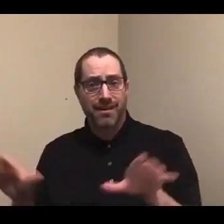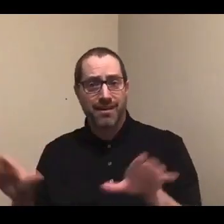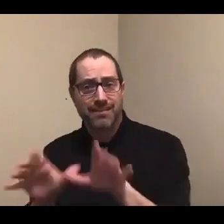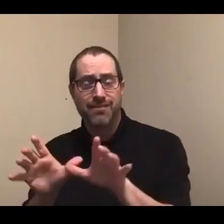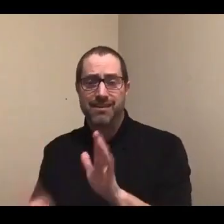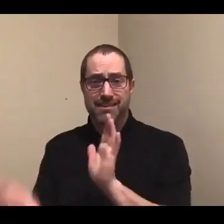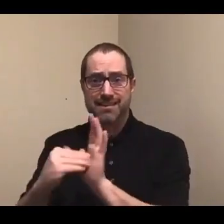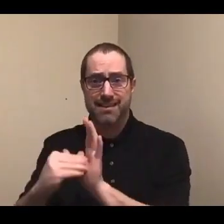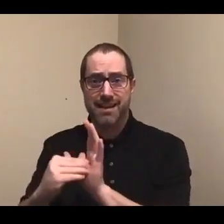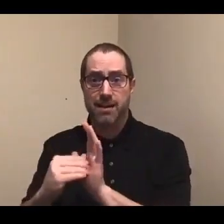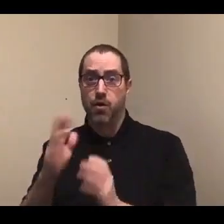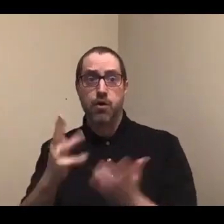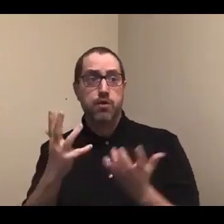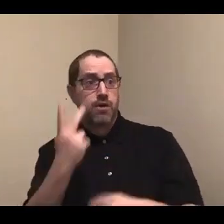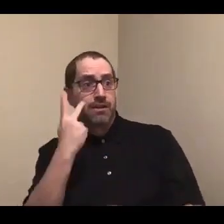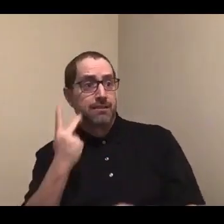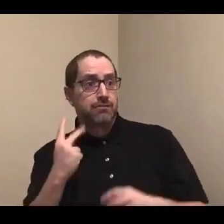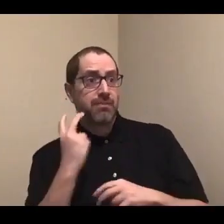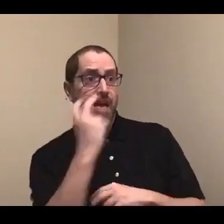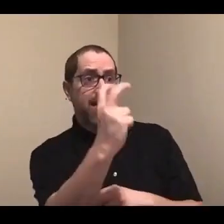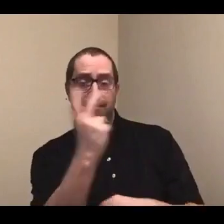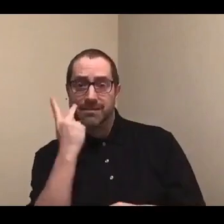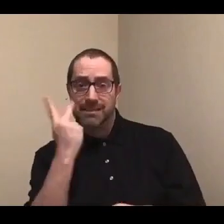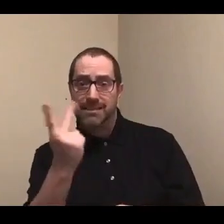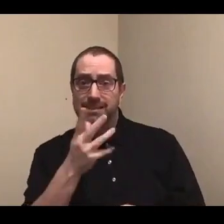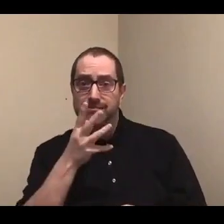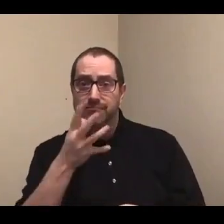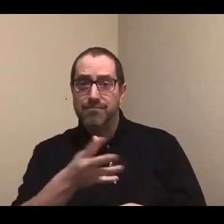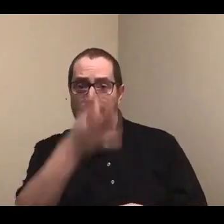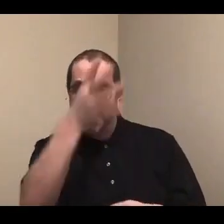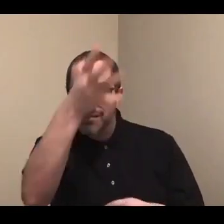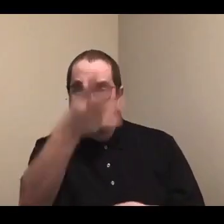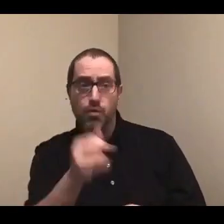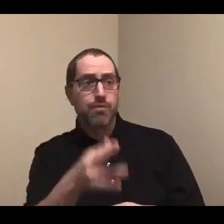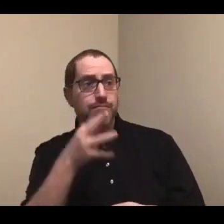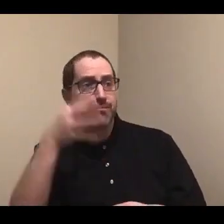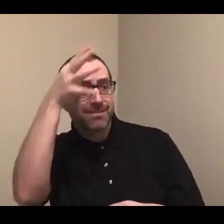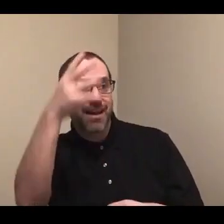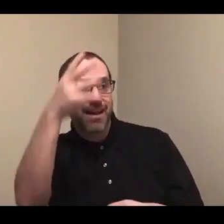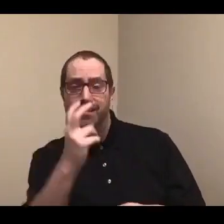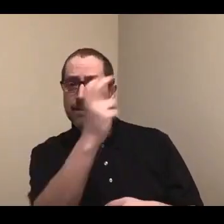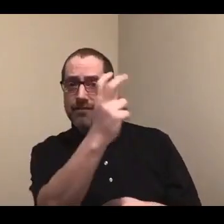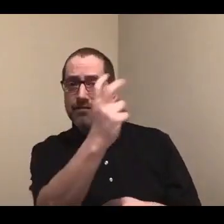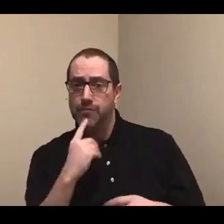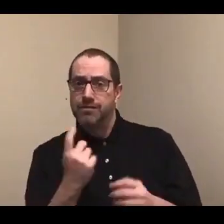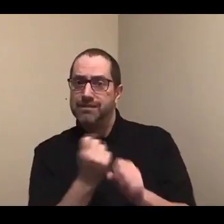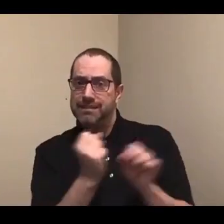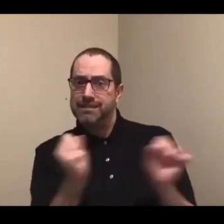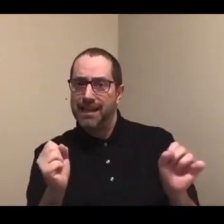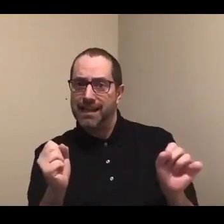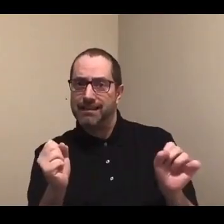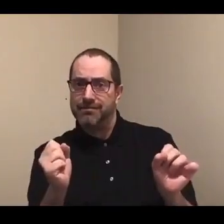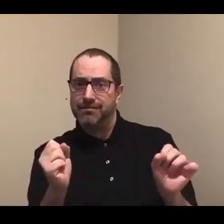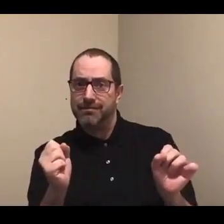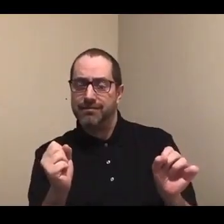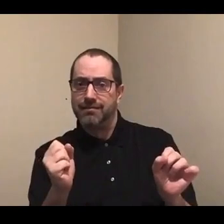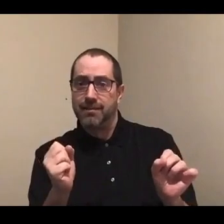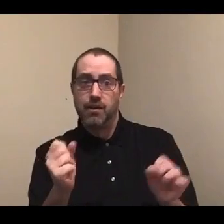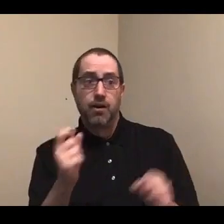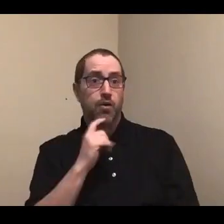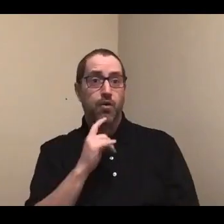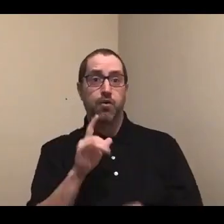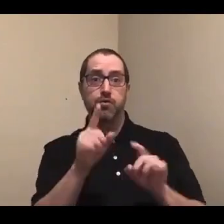see your parents or grandparents or long-term care facility. You're planning your next trip to the Rider game at Mosaic